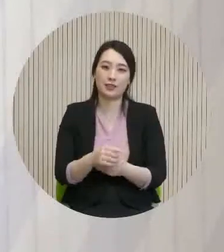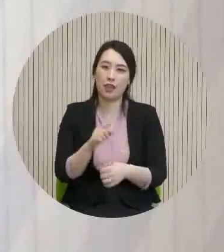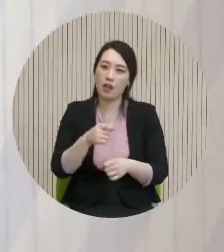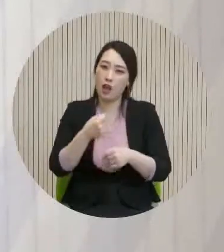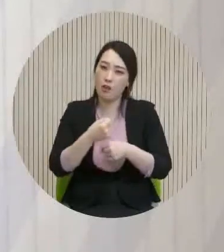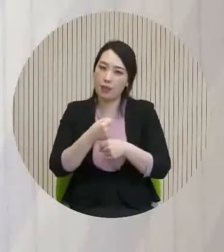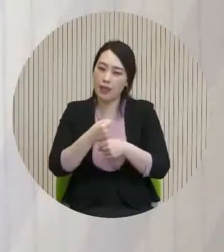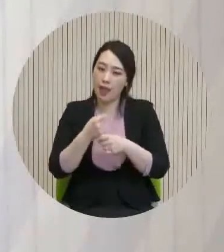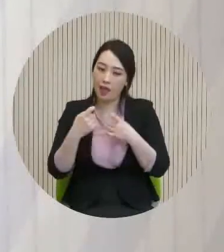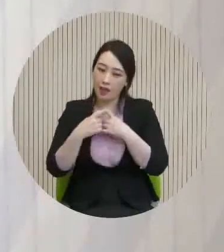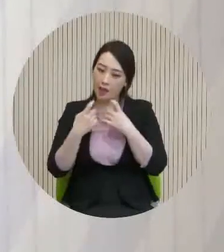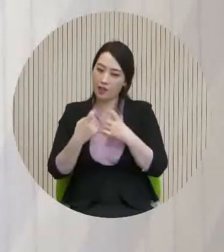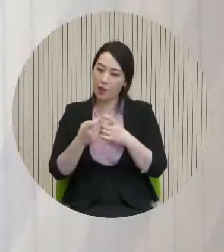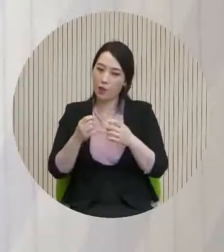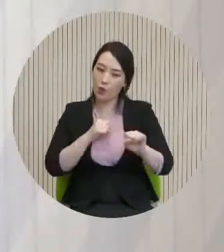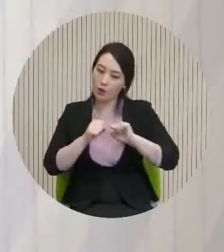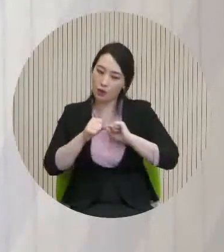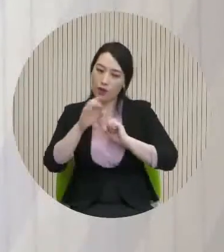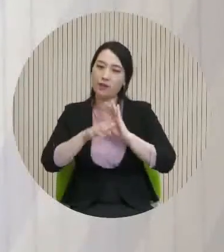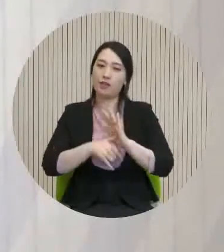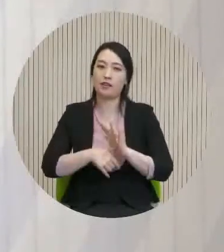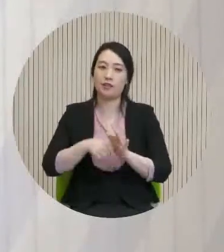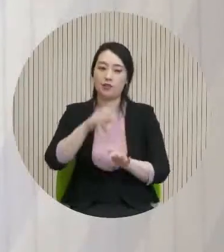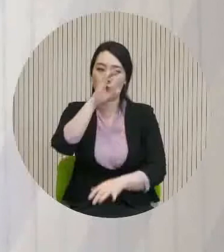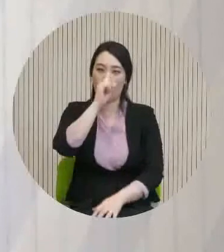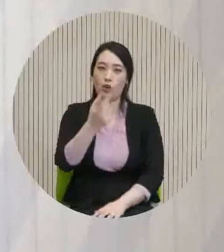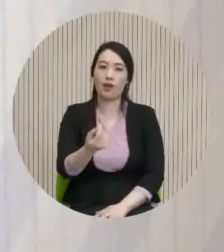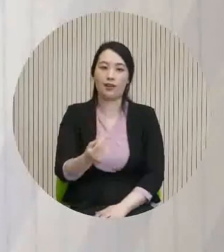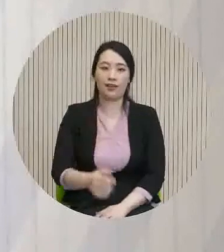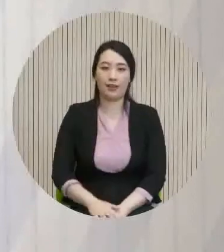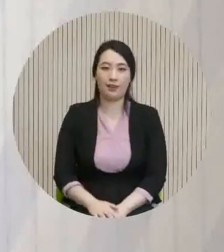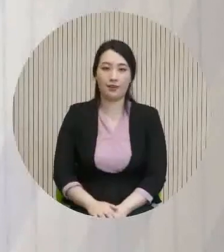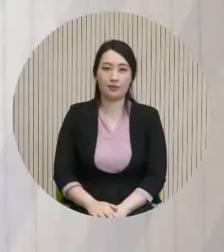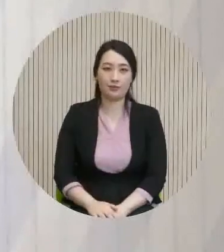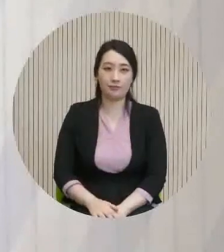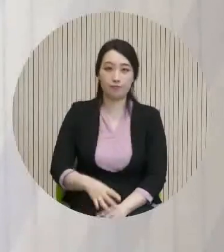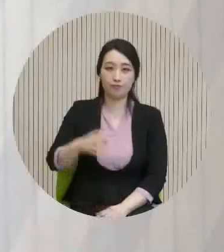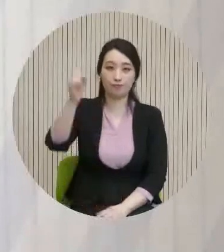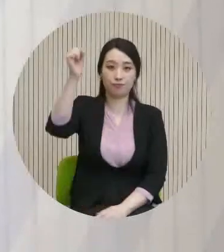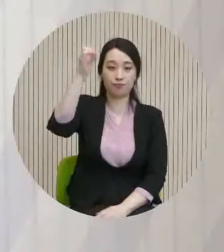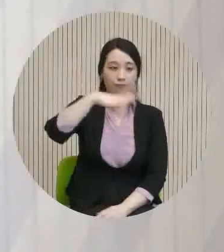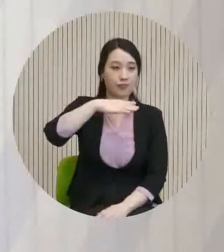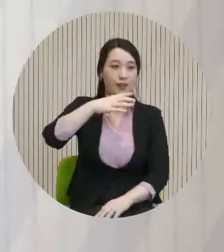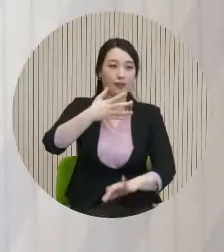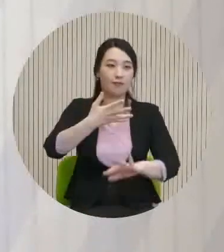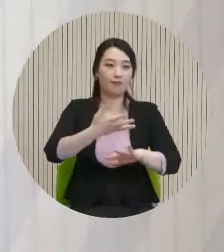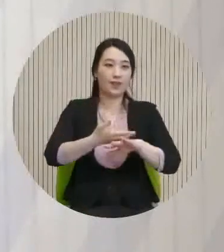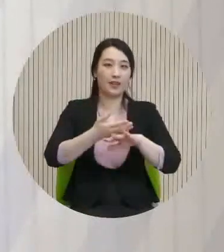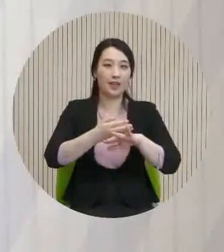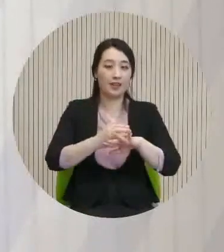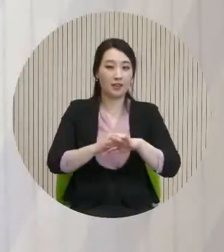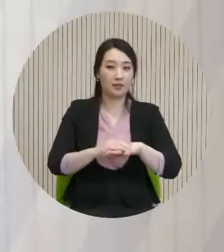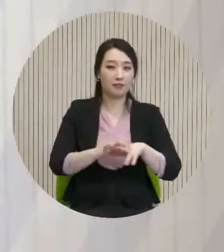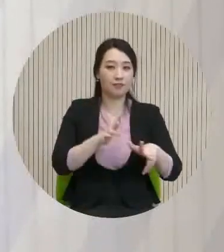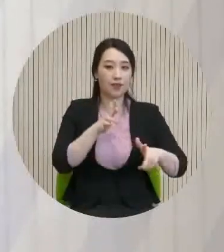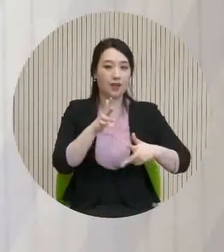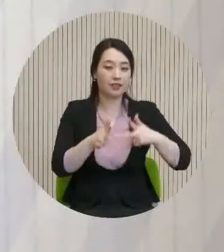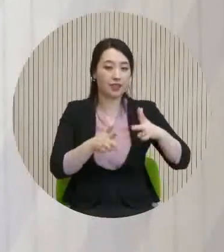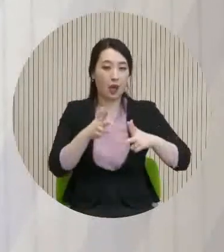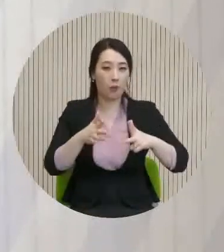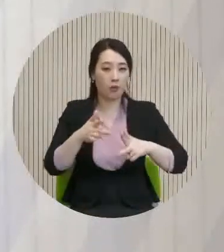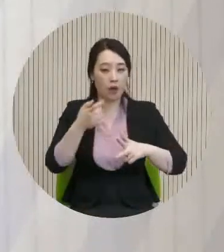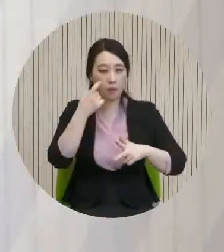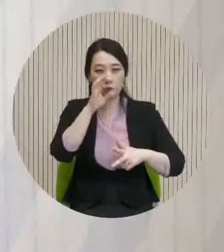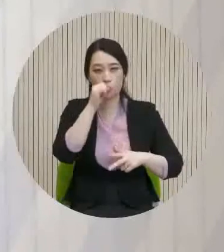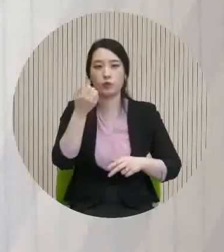to running blogs. I think that might be a good alternative. And maybe startups